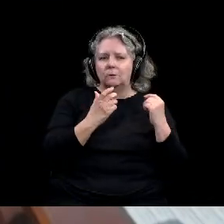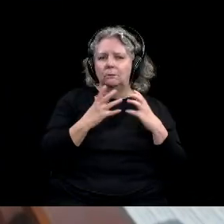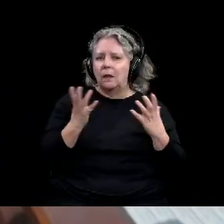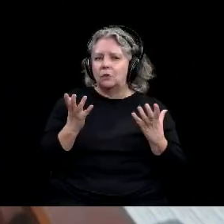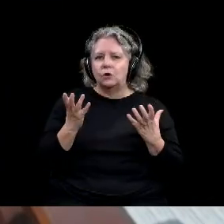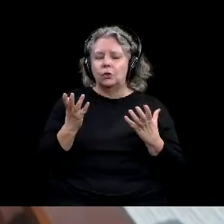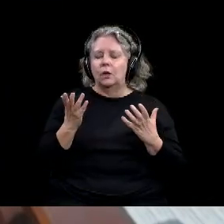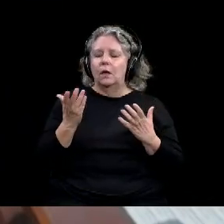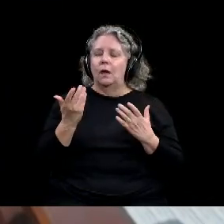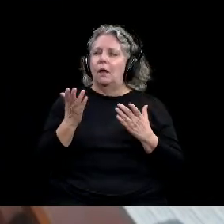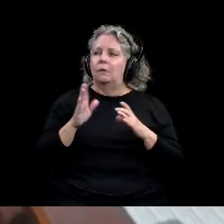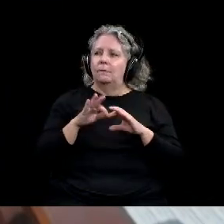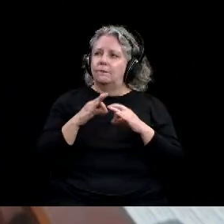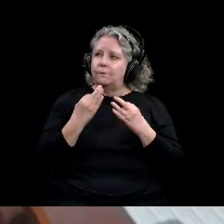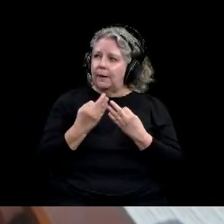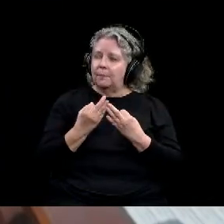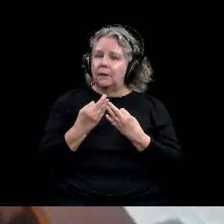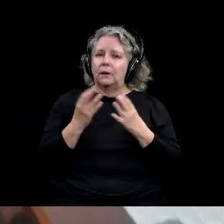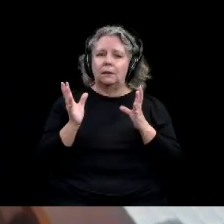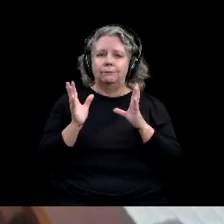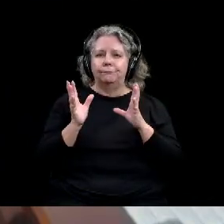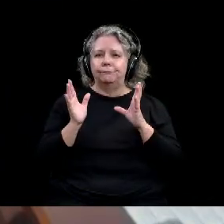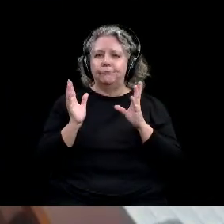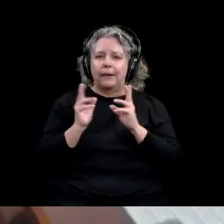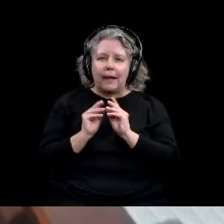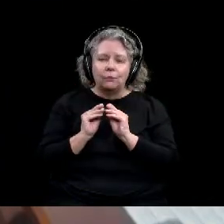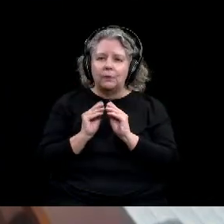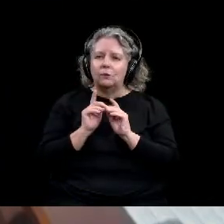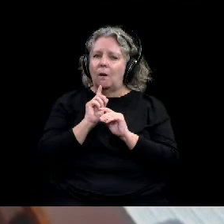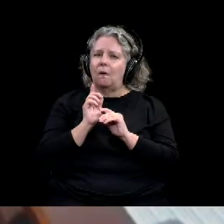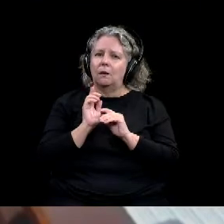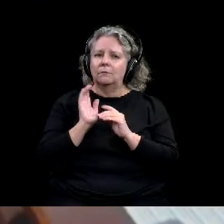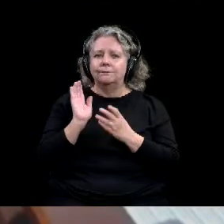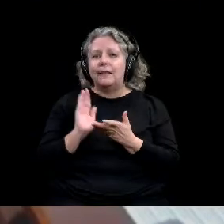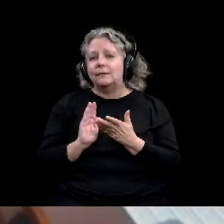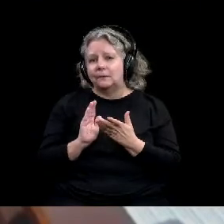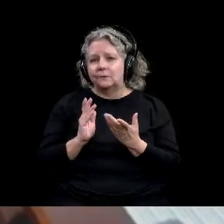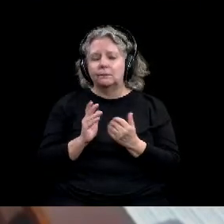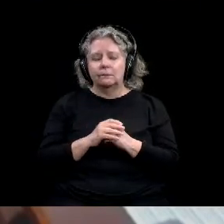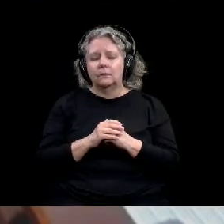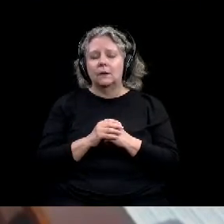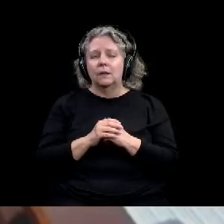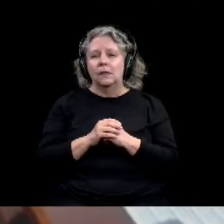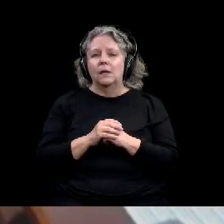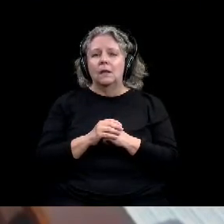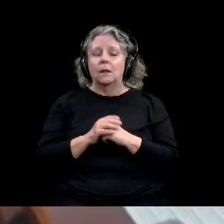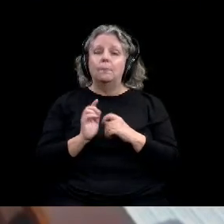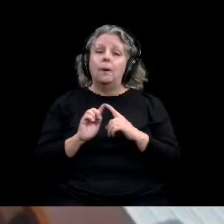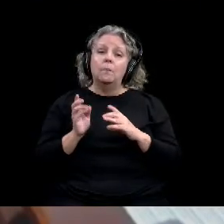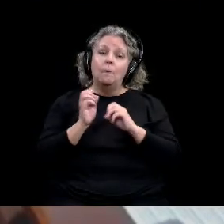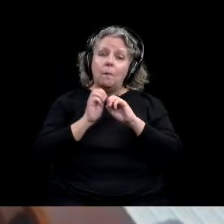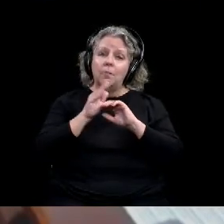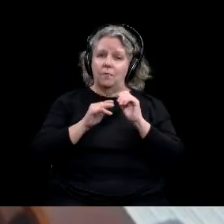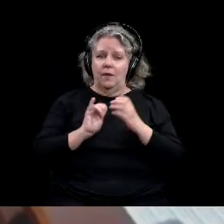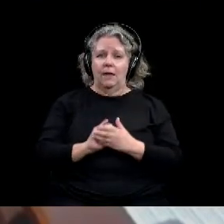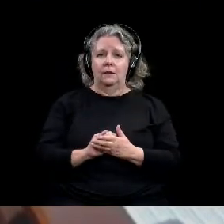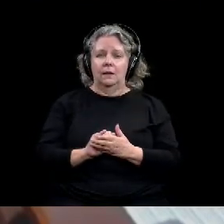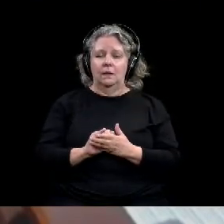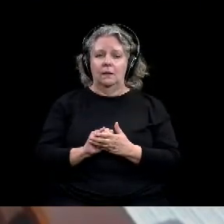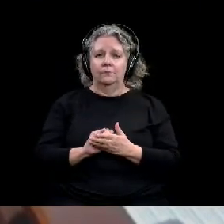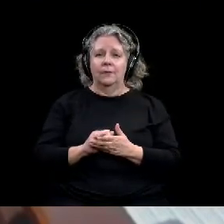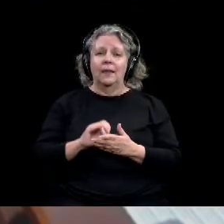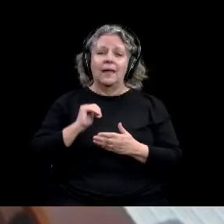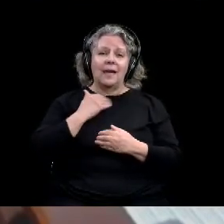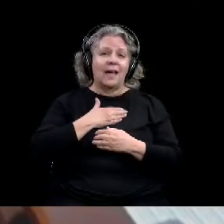goes beyond that. So as our nation has geared up to try to address this need, we